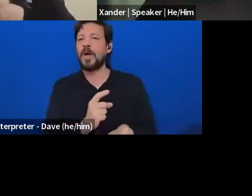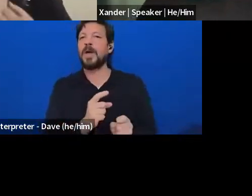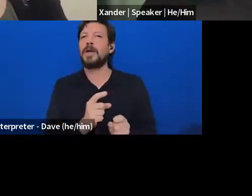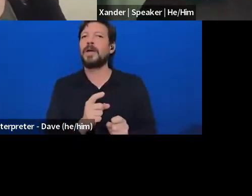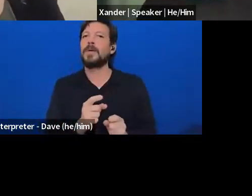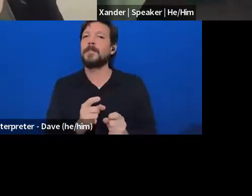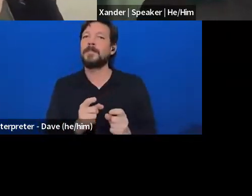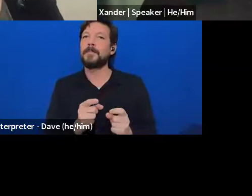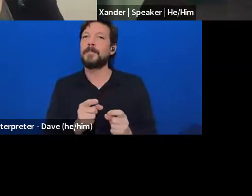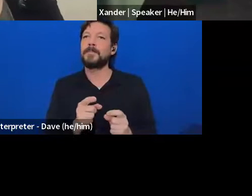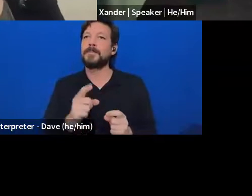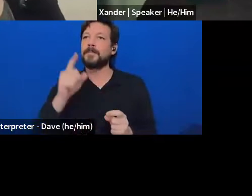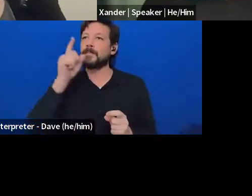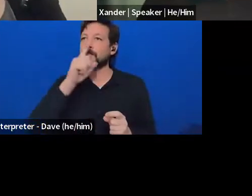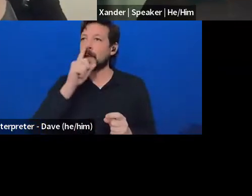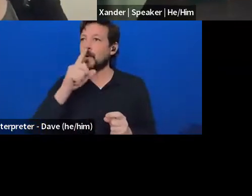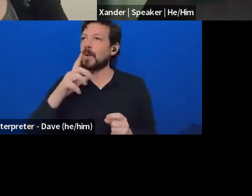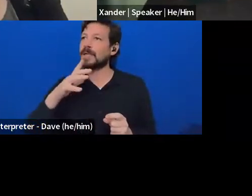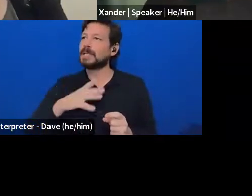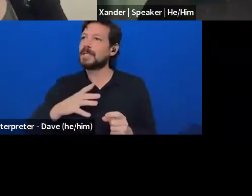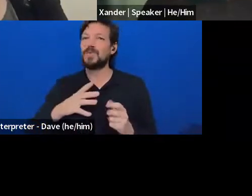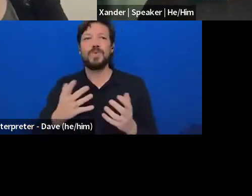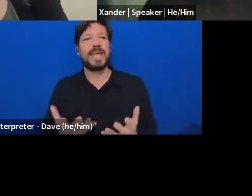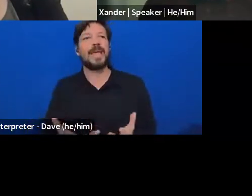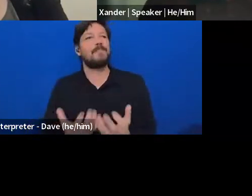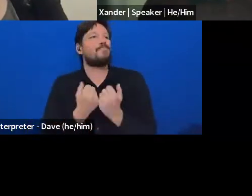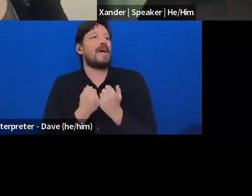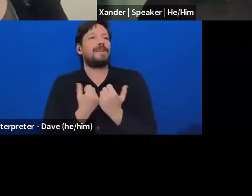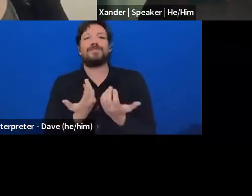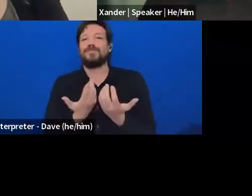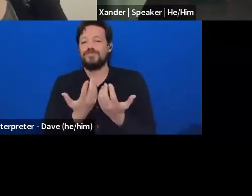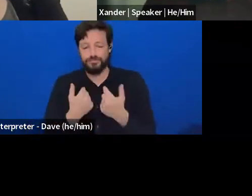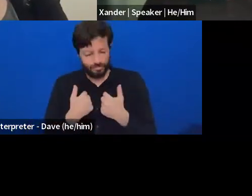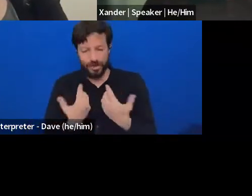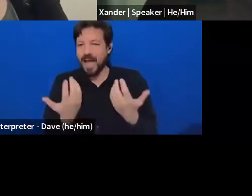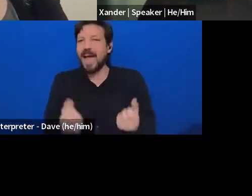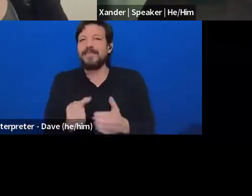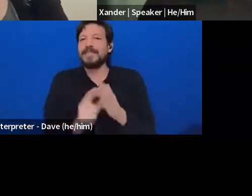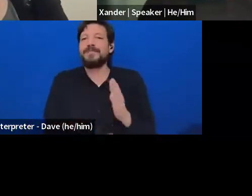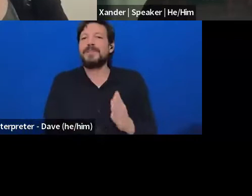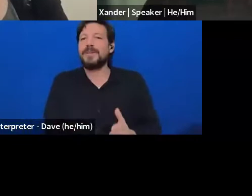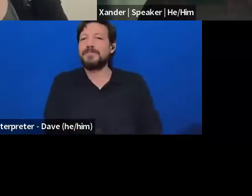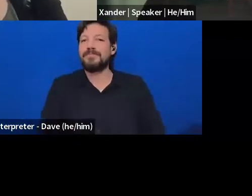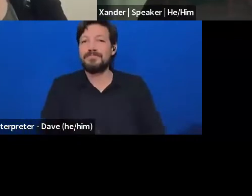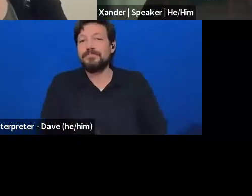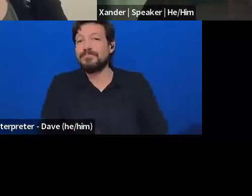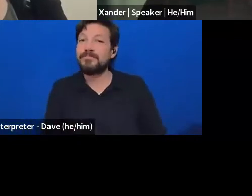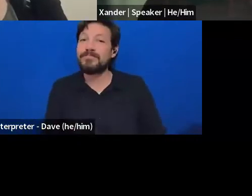just embrace the fact that you have a disability. It doesn't have to always be about